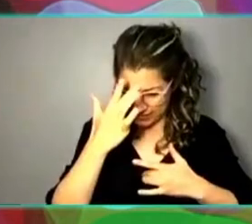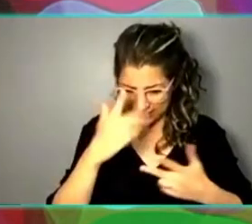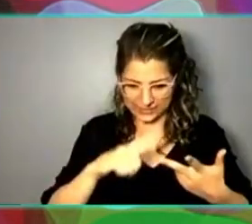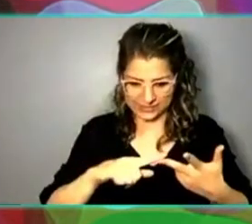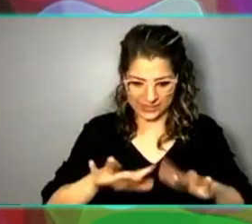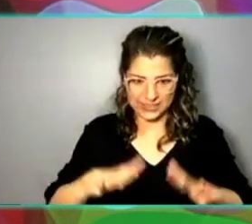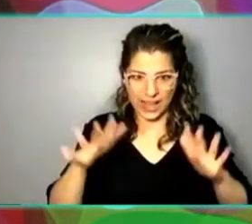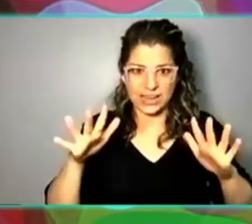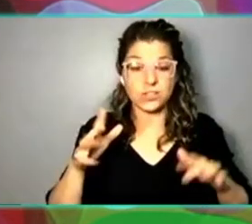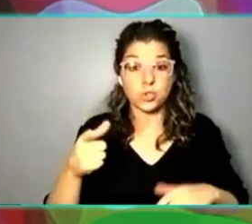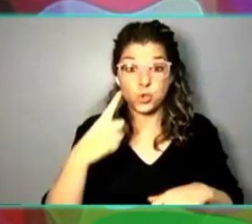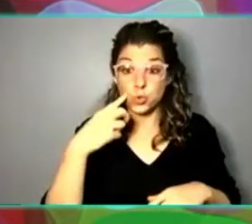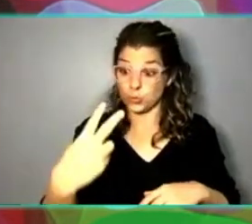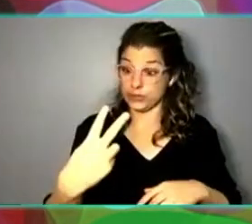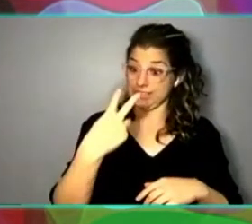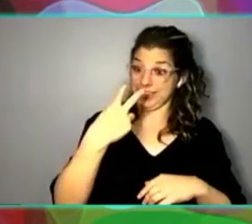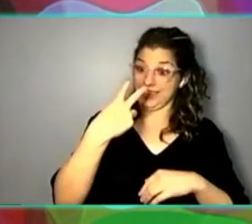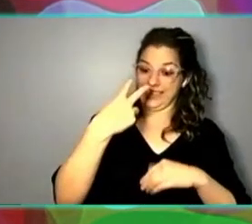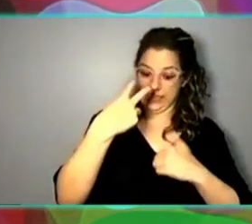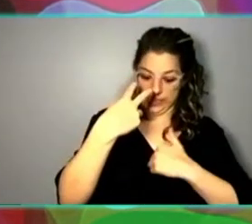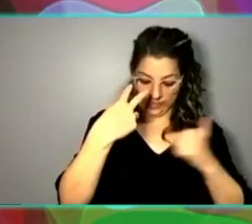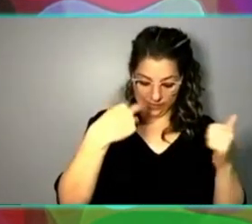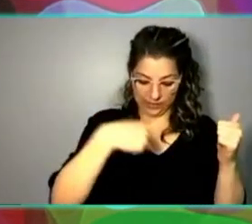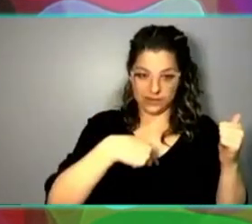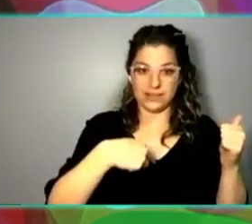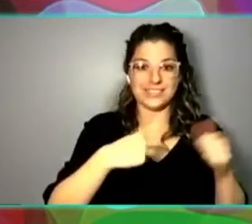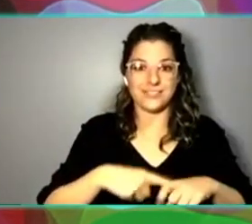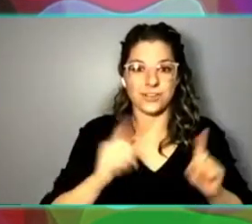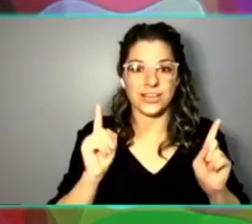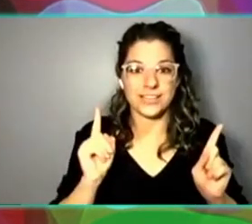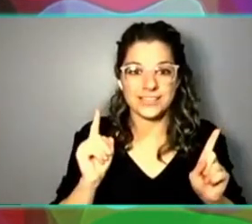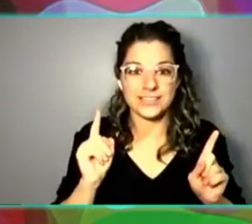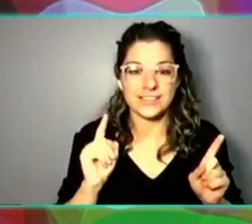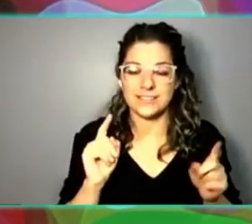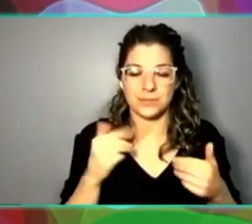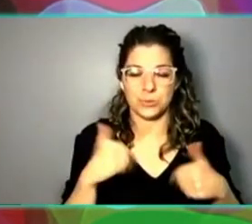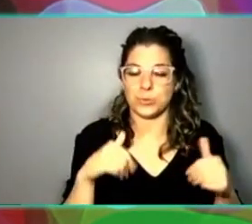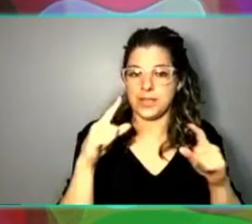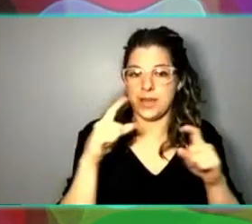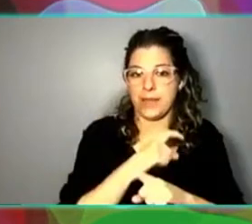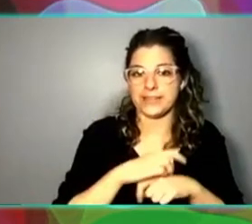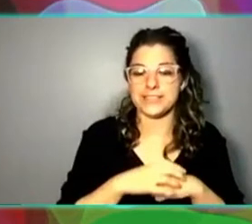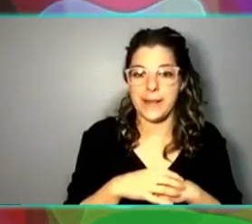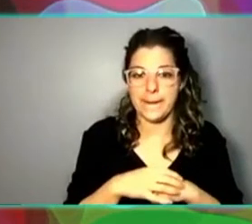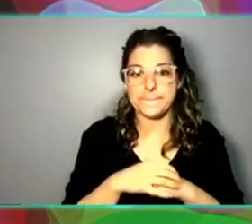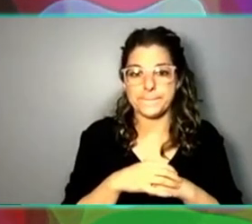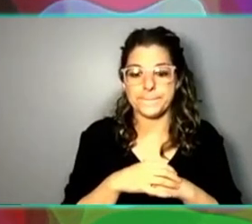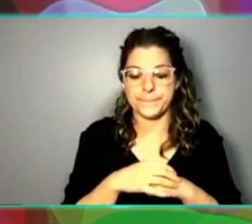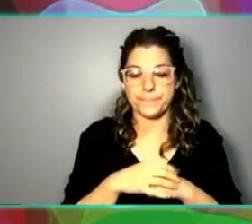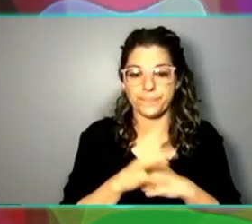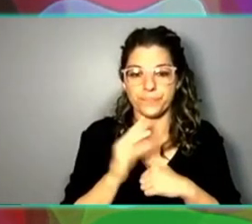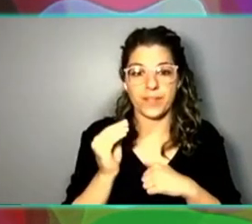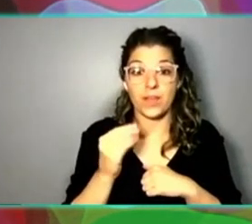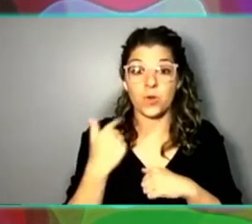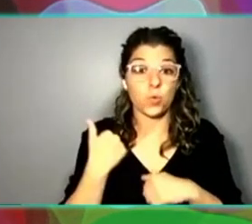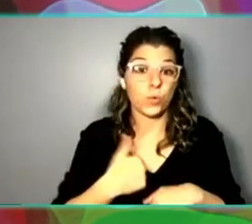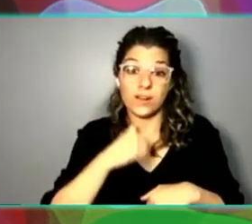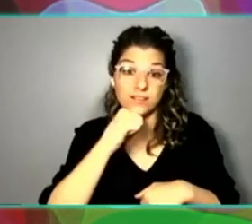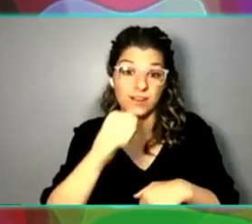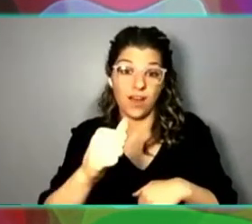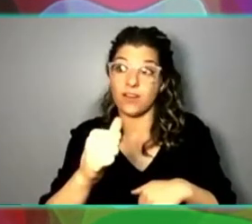you may see isn't what is going on. So I want to show how complex that is. And we are not a monolith,